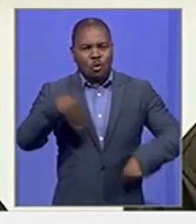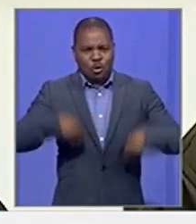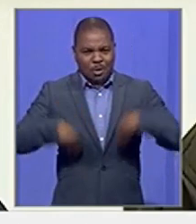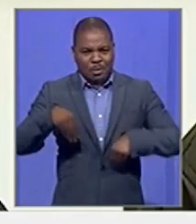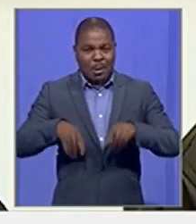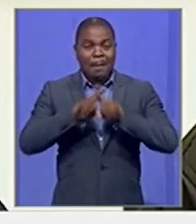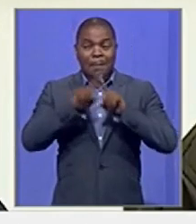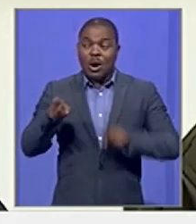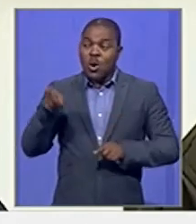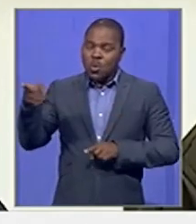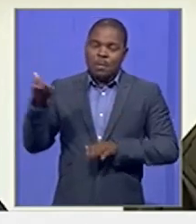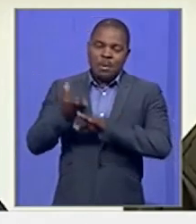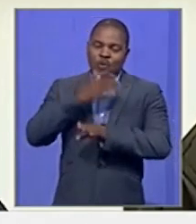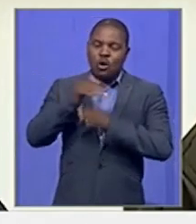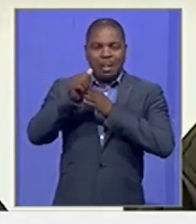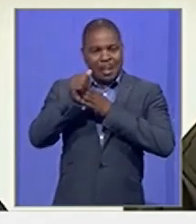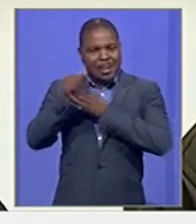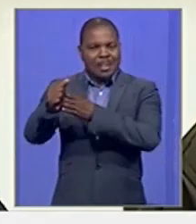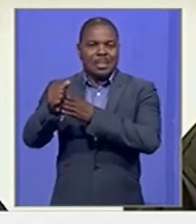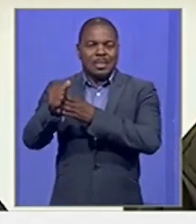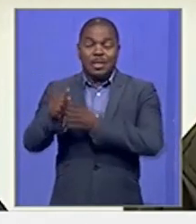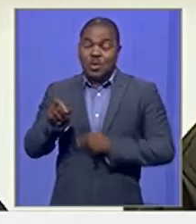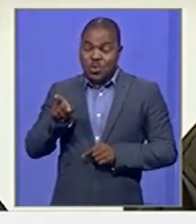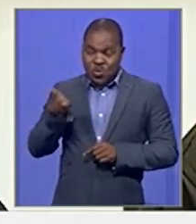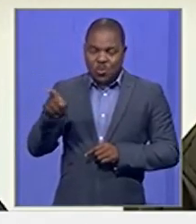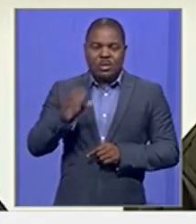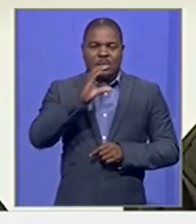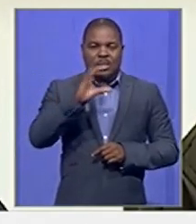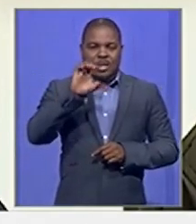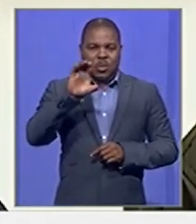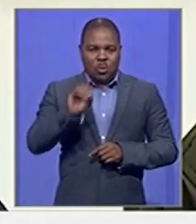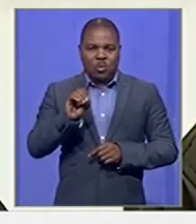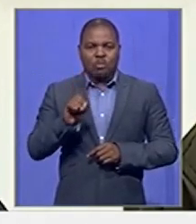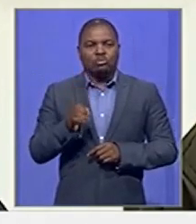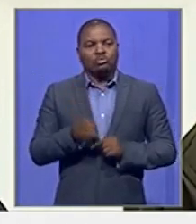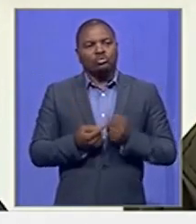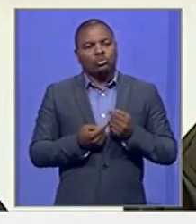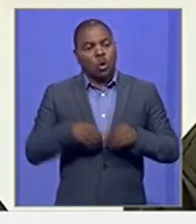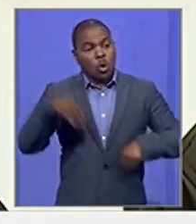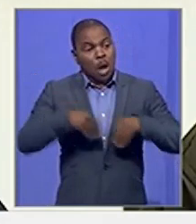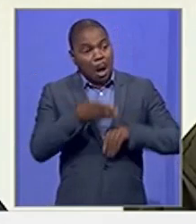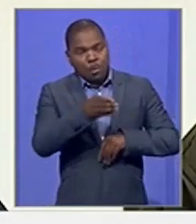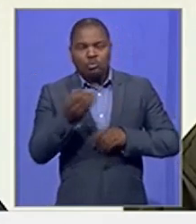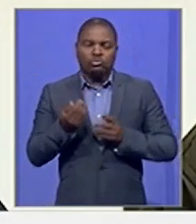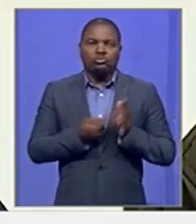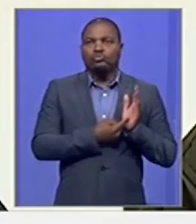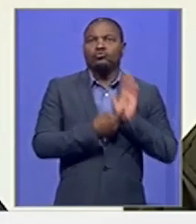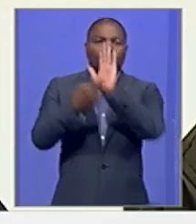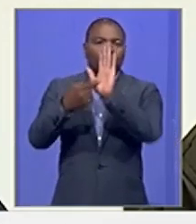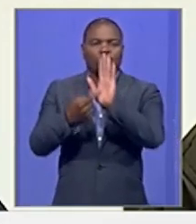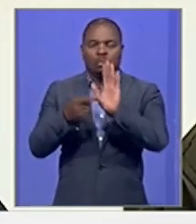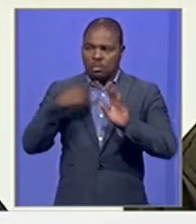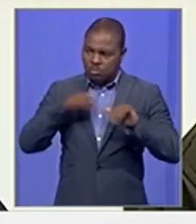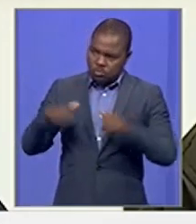you were at the helm. You were the CEO. Expose corruption. We challenge